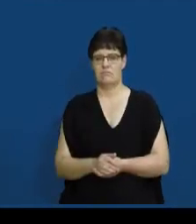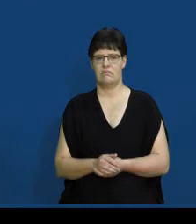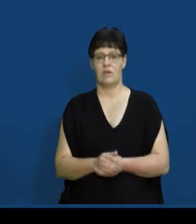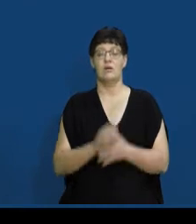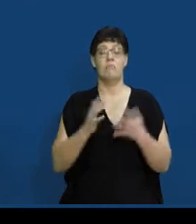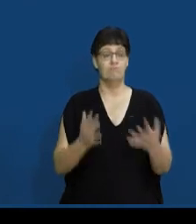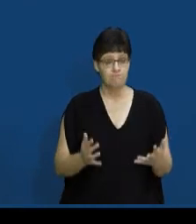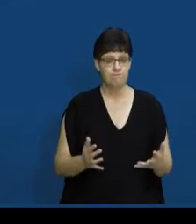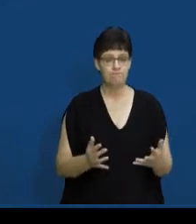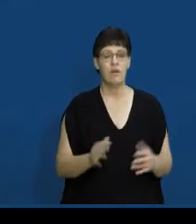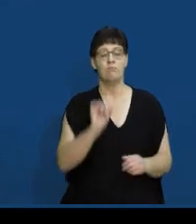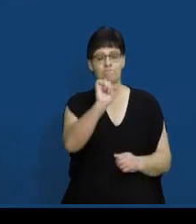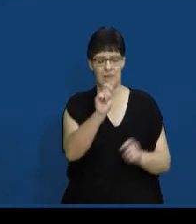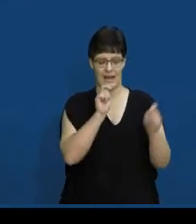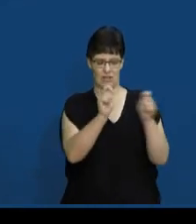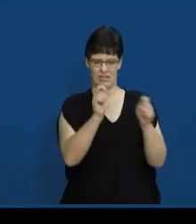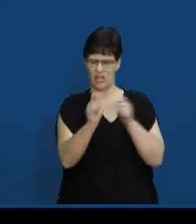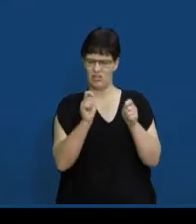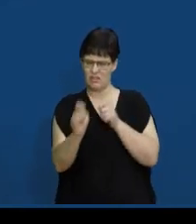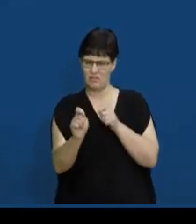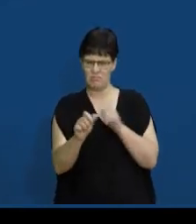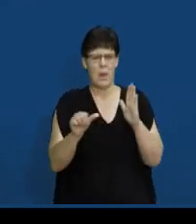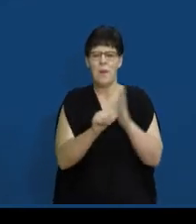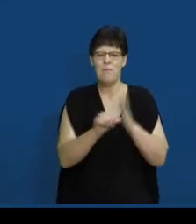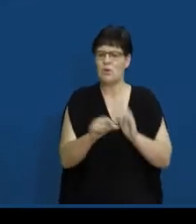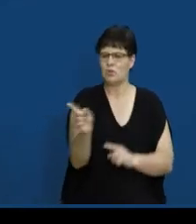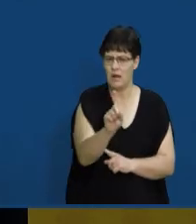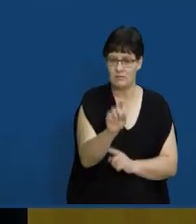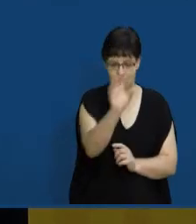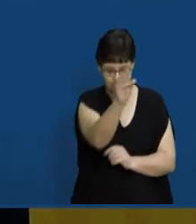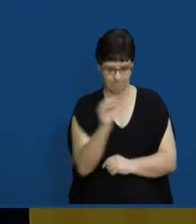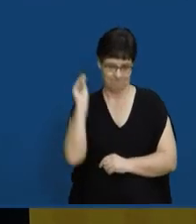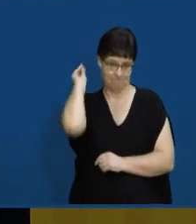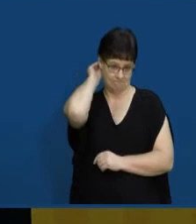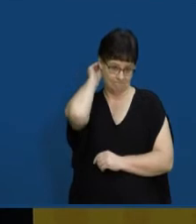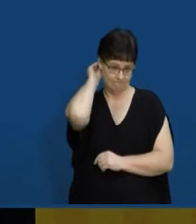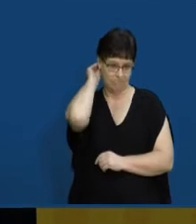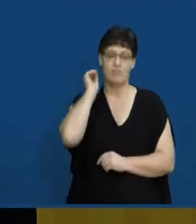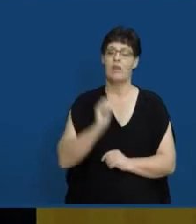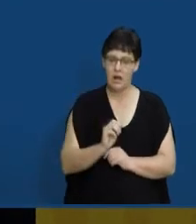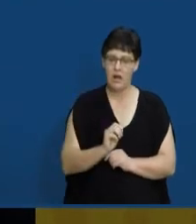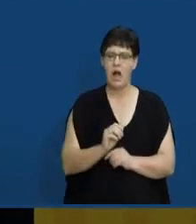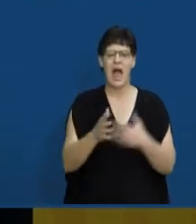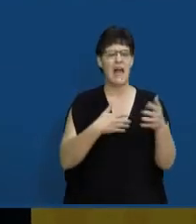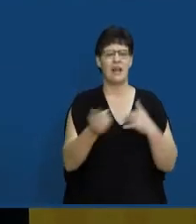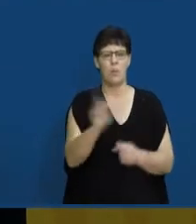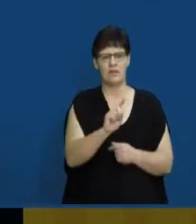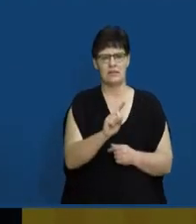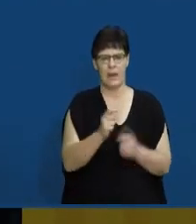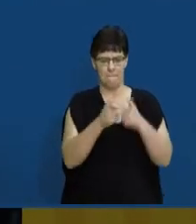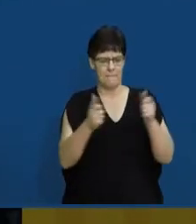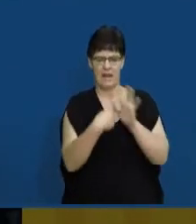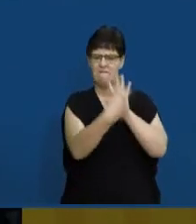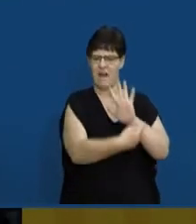So when it comes to your adjustments, what is important for you to remember is that you're going to be dealing with the big 5,